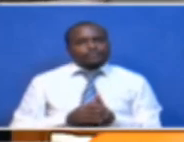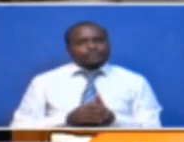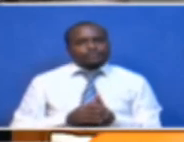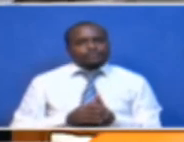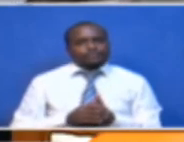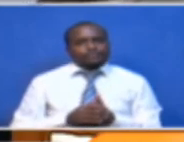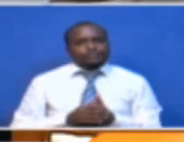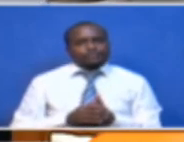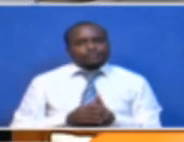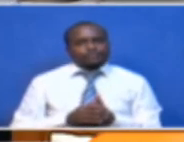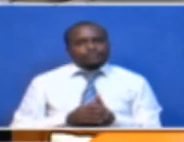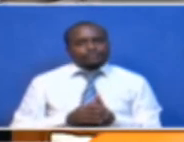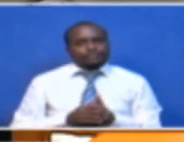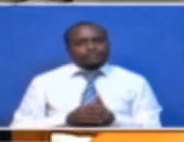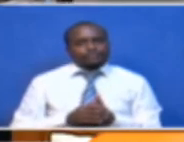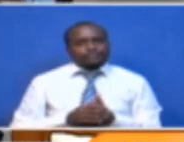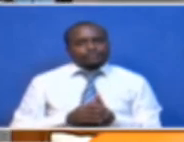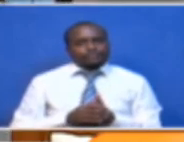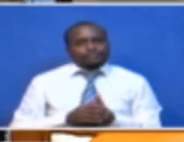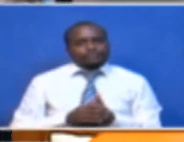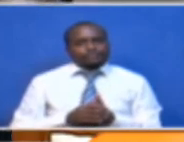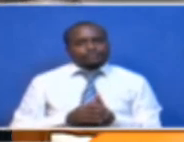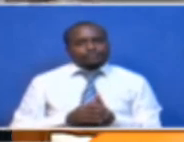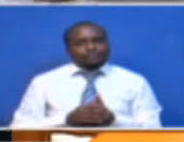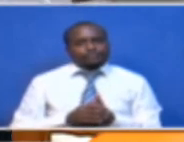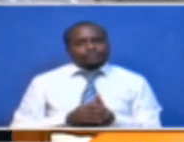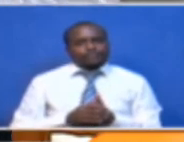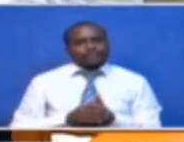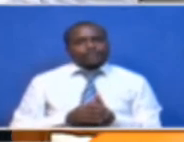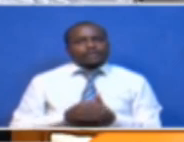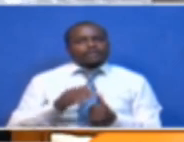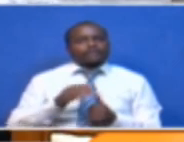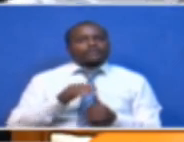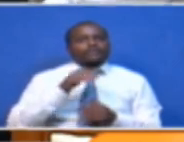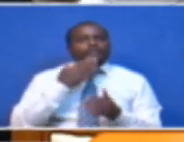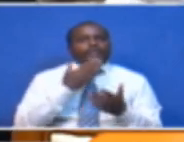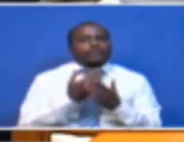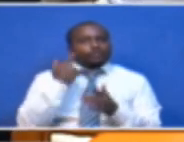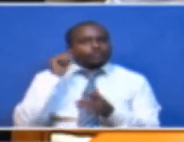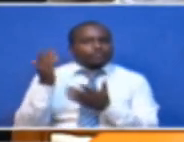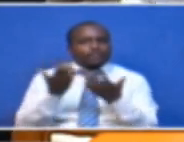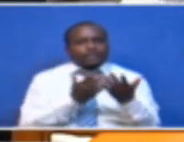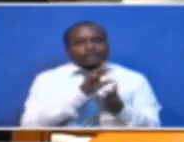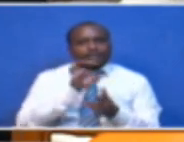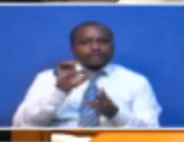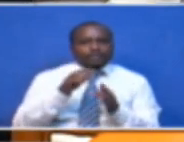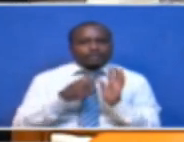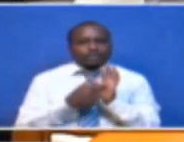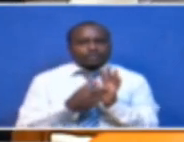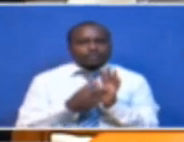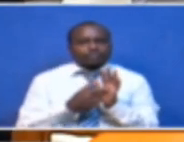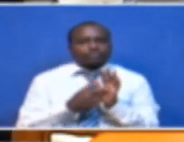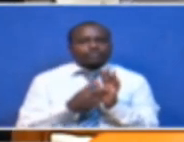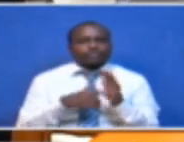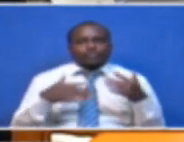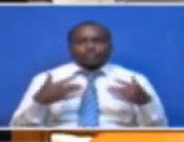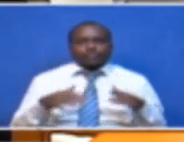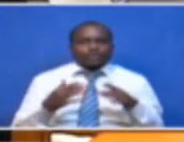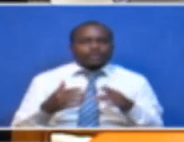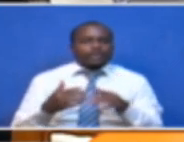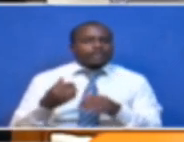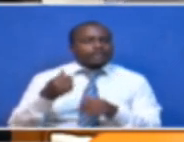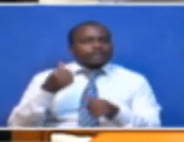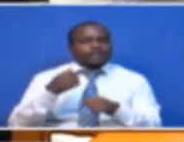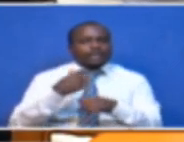SMSs. Jane Motiga Madenge from Nanyuki, you say, Jeff, thank you for bringing Lee to the show. Oh my, he is taking us down